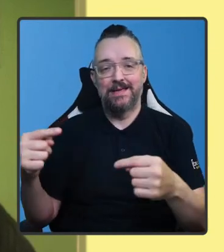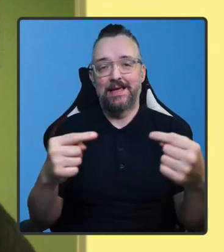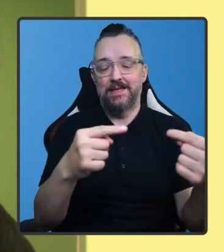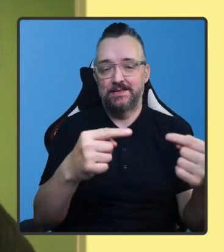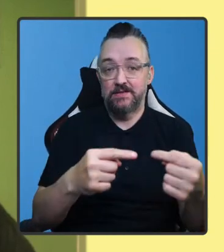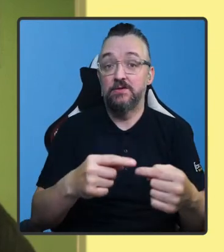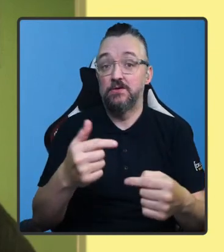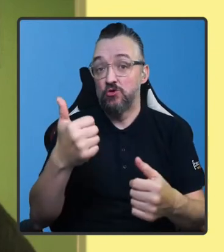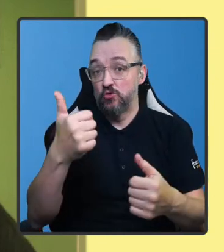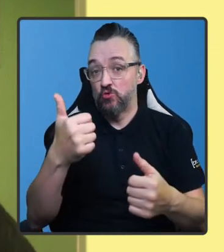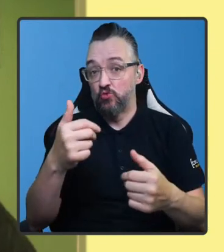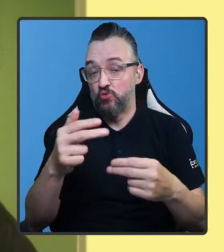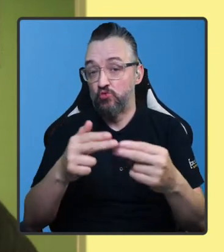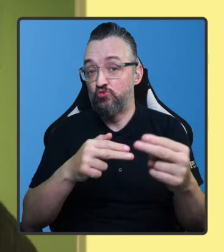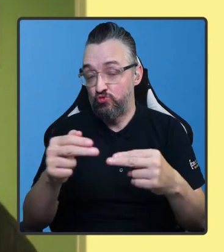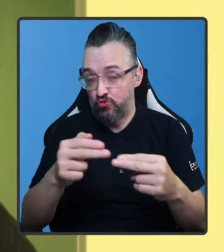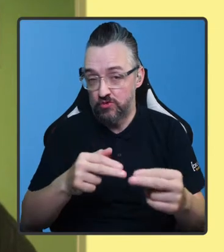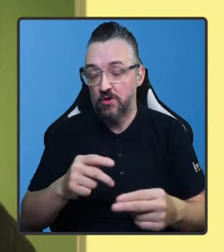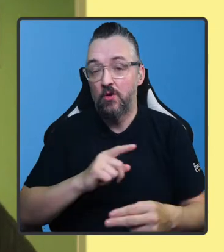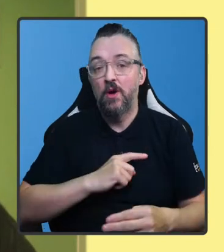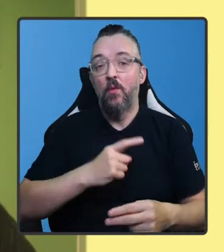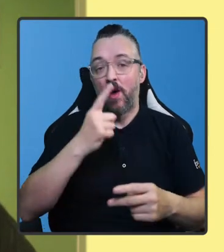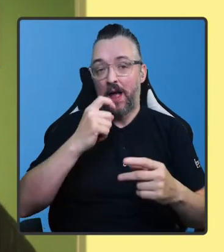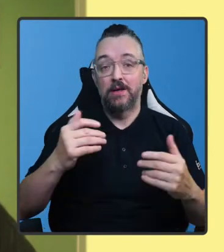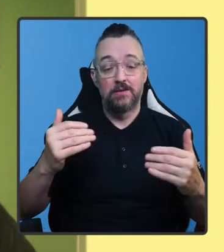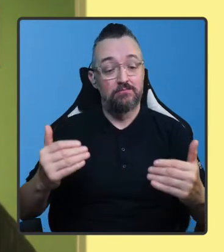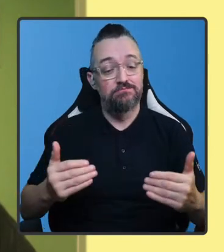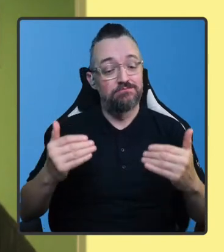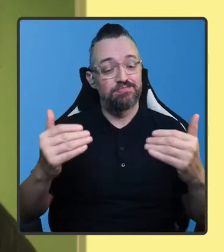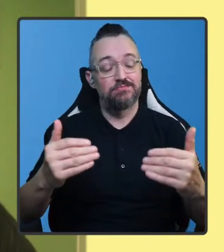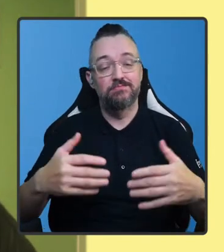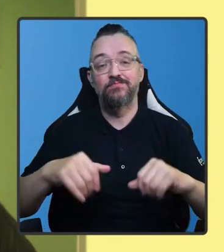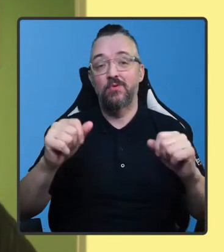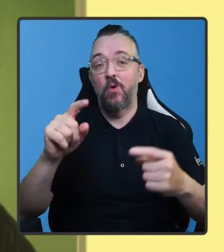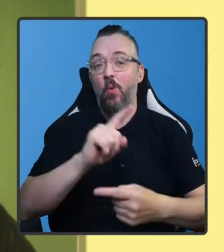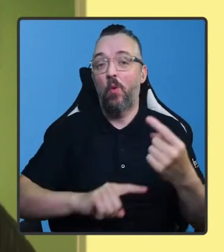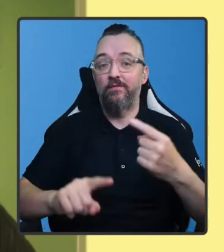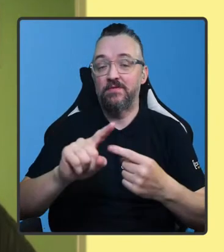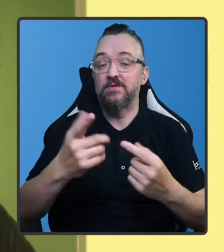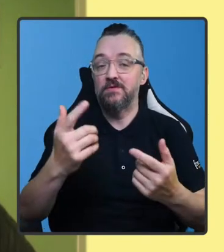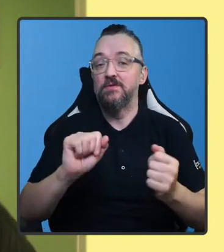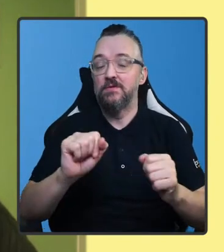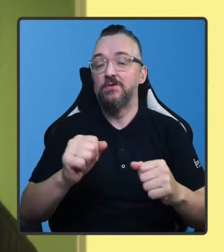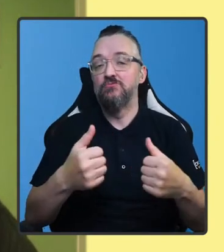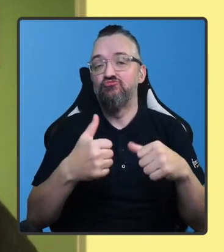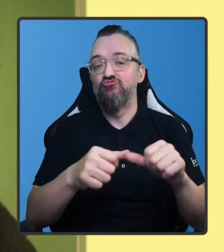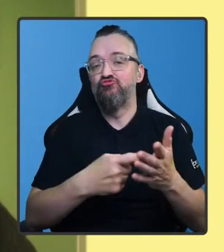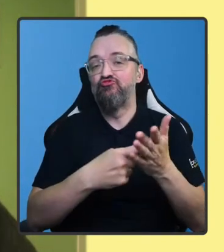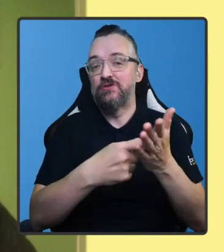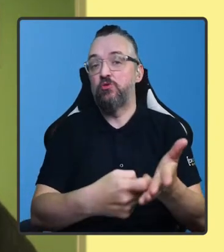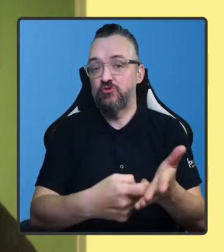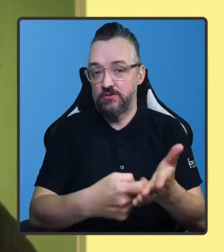news, because it means that we can now move on with conference and the resolutions that you have submitted. And the first of